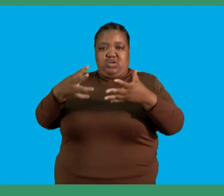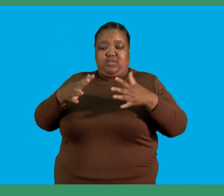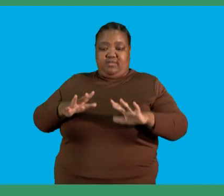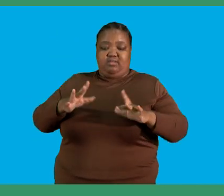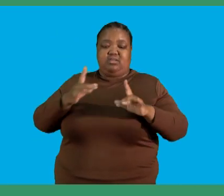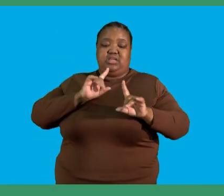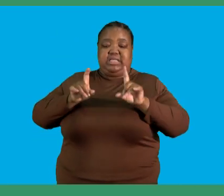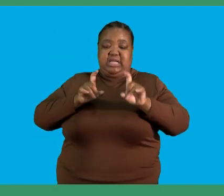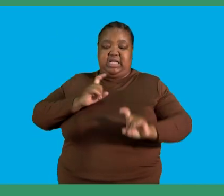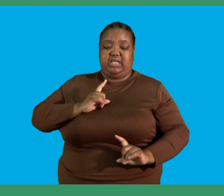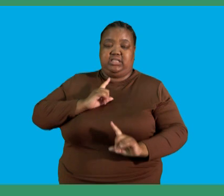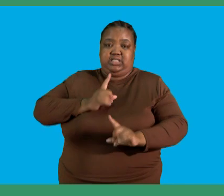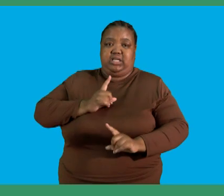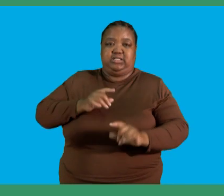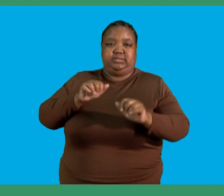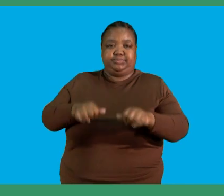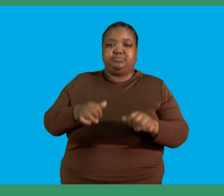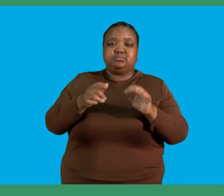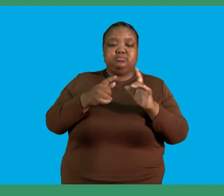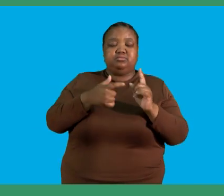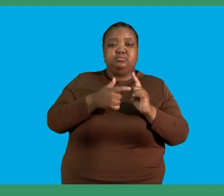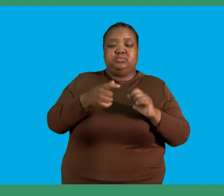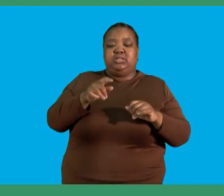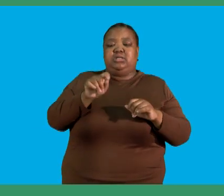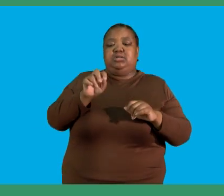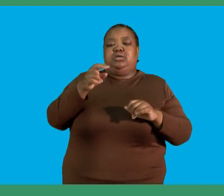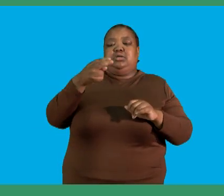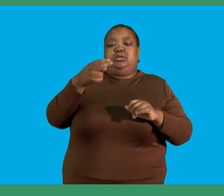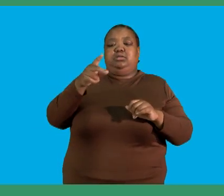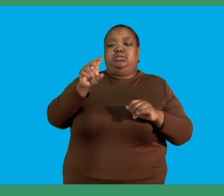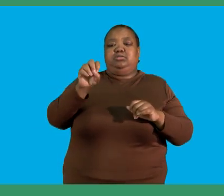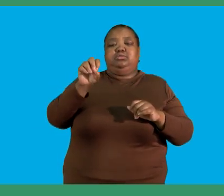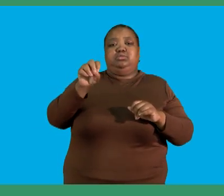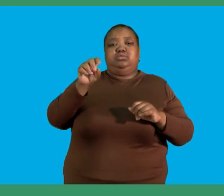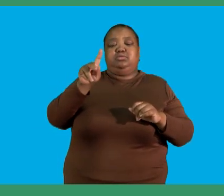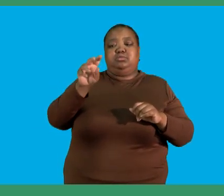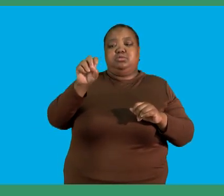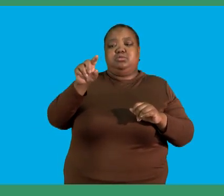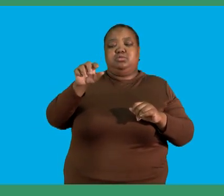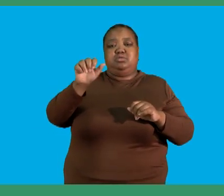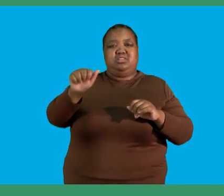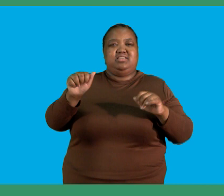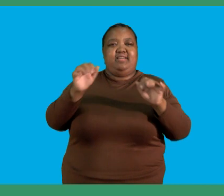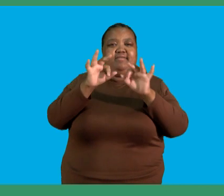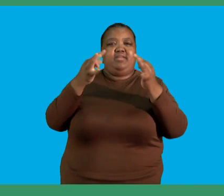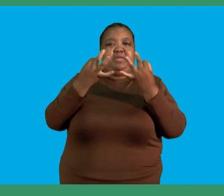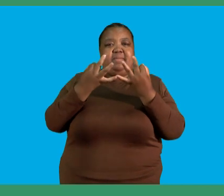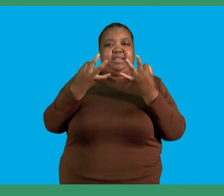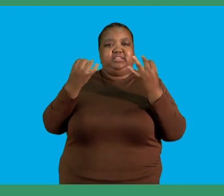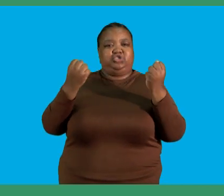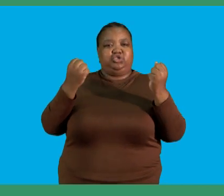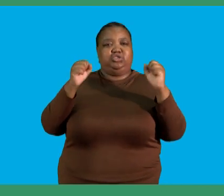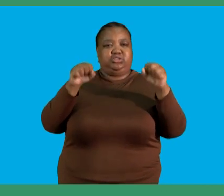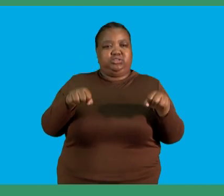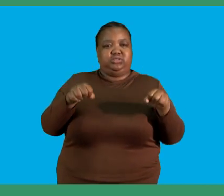and answer questions that follow. We have Thokoza Family Fitness, and the scenario is read in the following way.